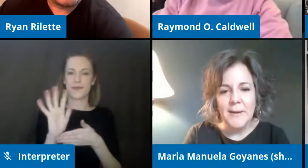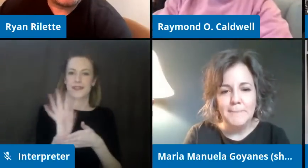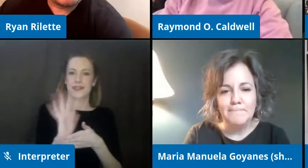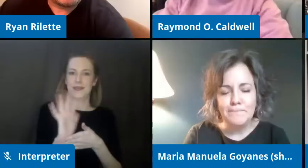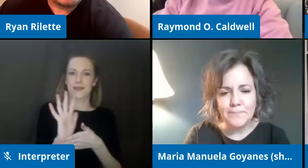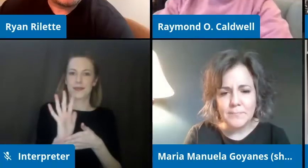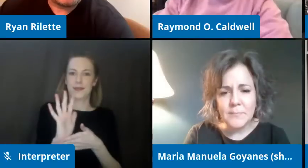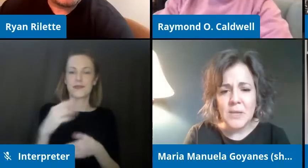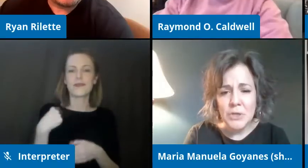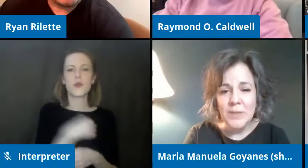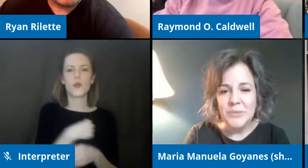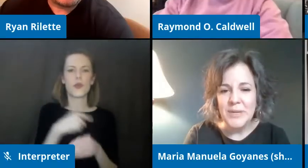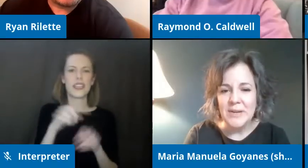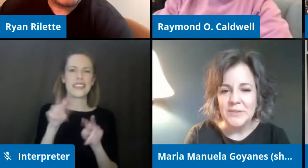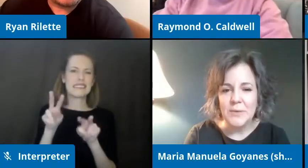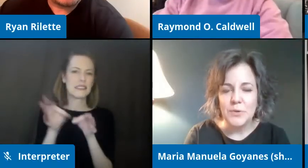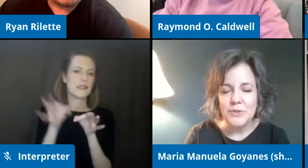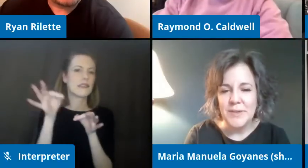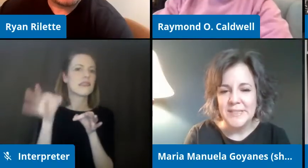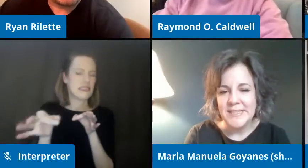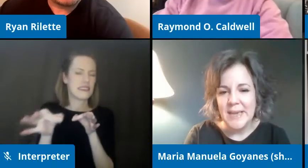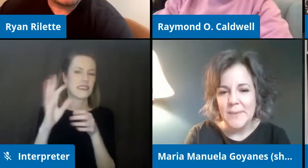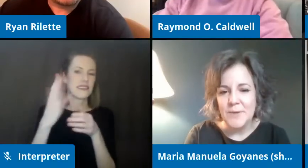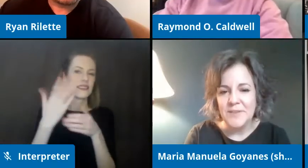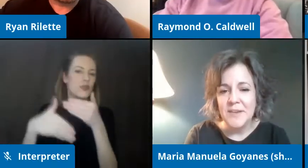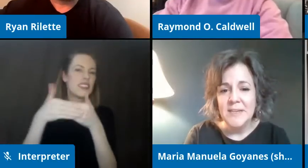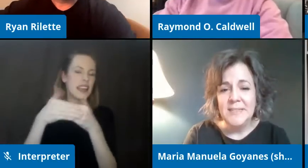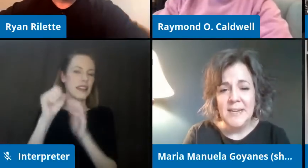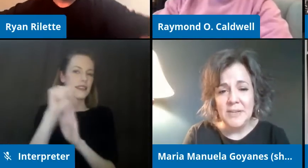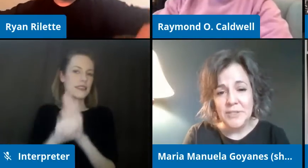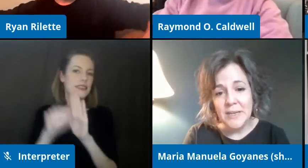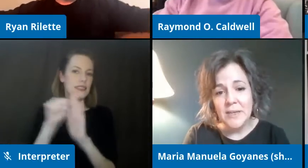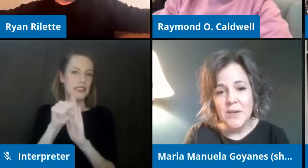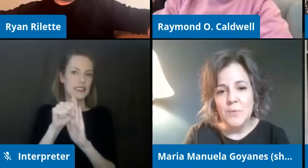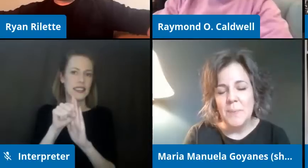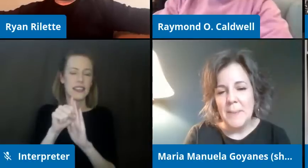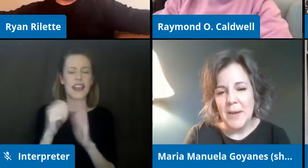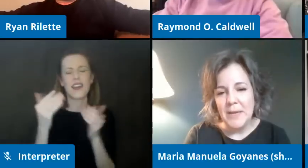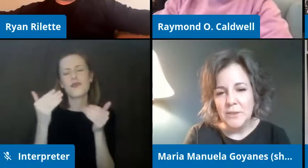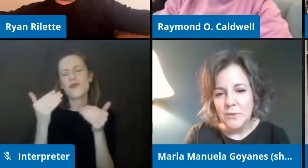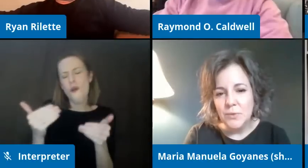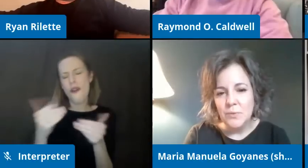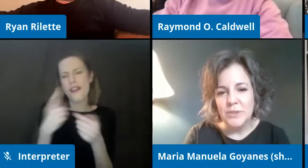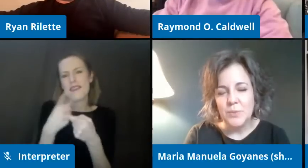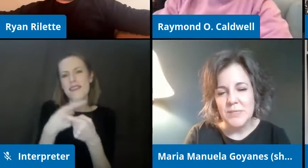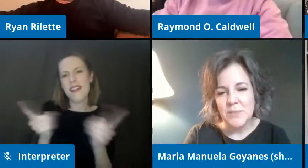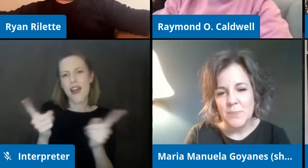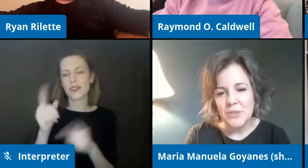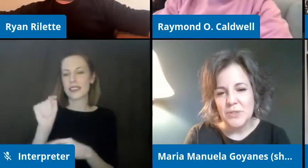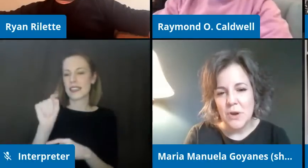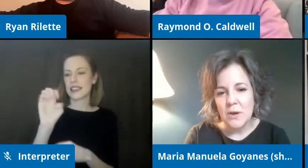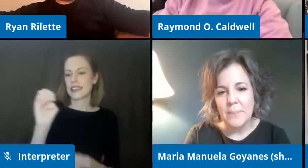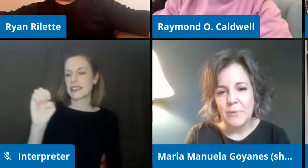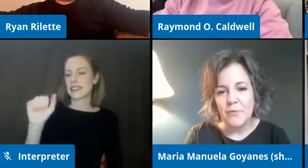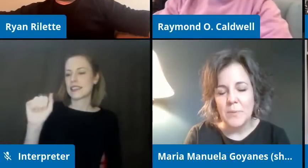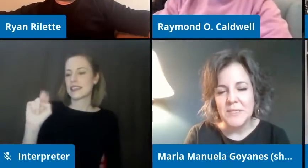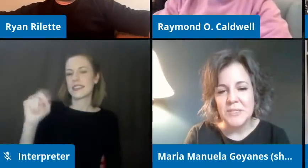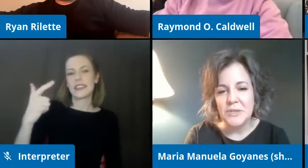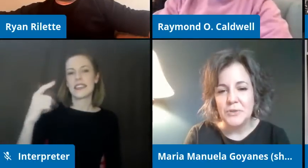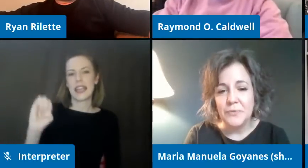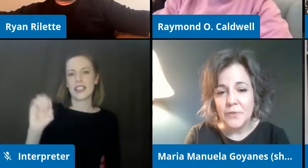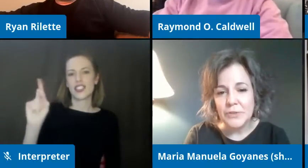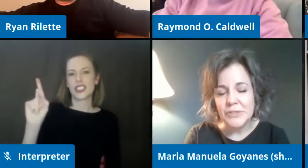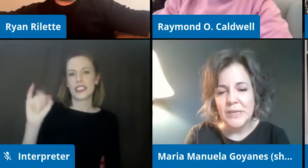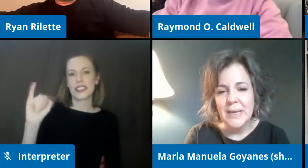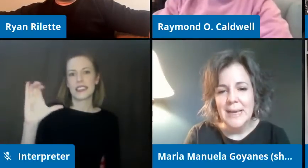probably going to announce that we're doing the same with Teenage Dick by Mike Liu, which was supposed to start